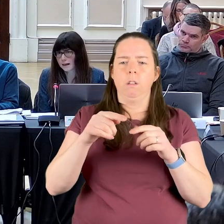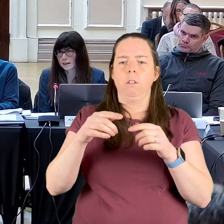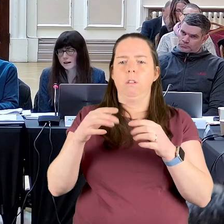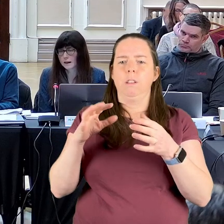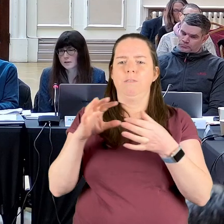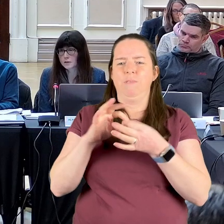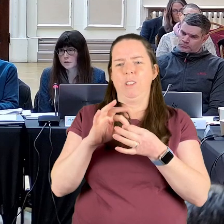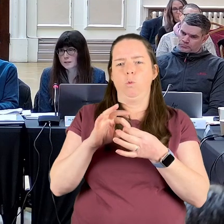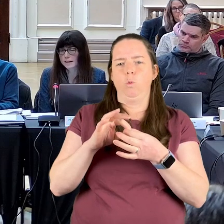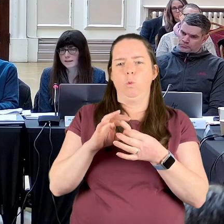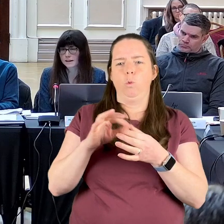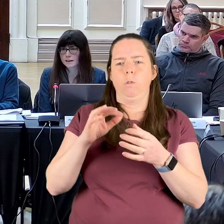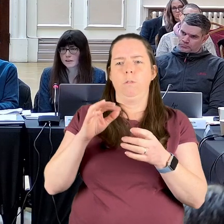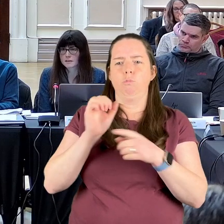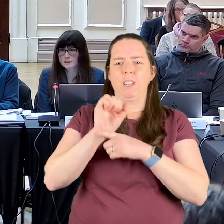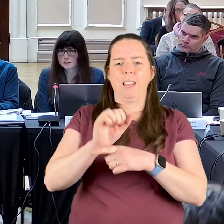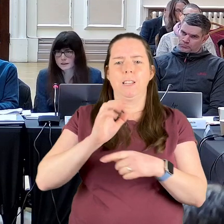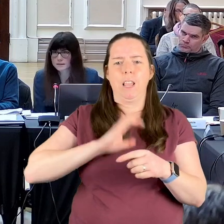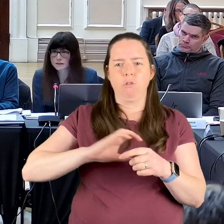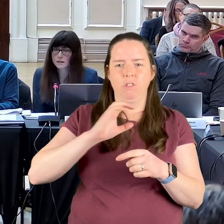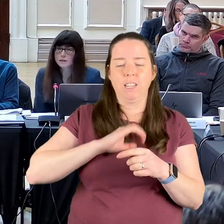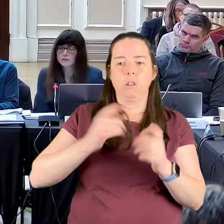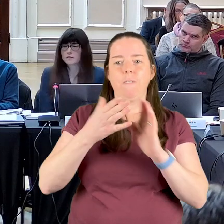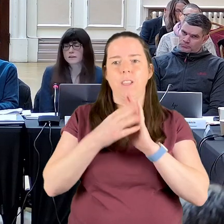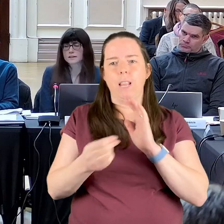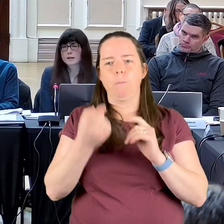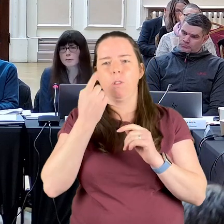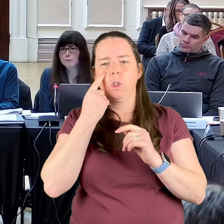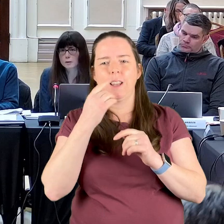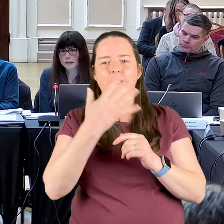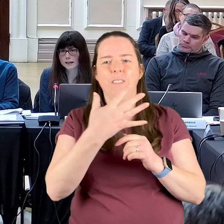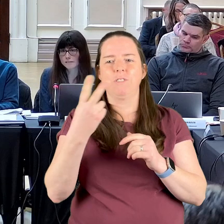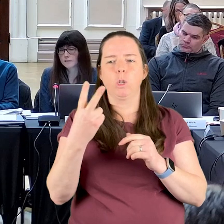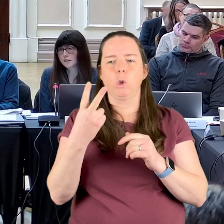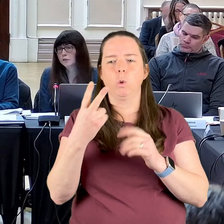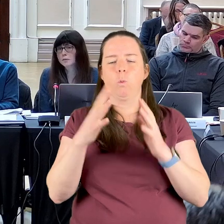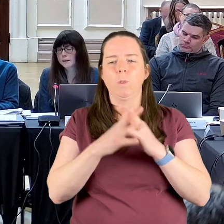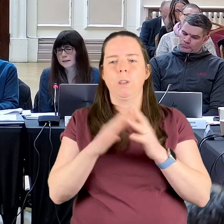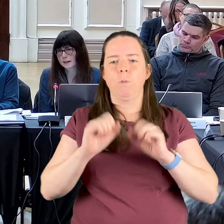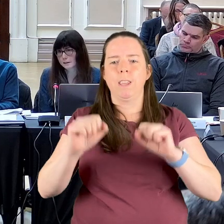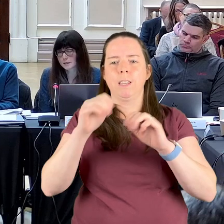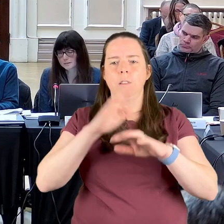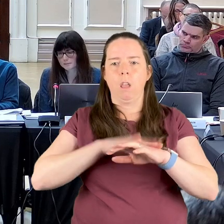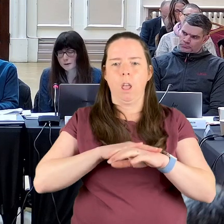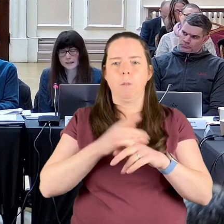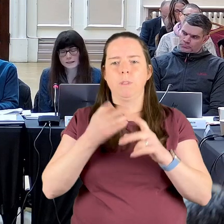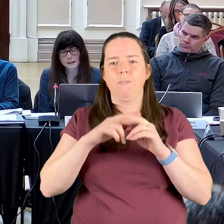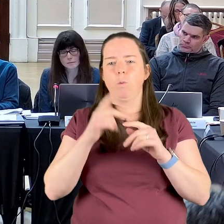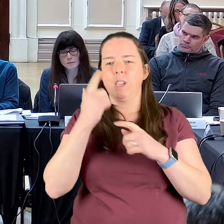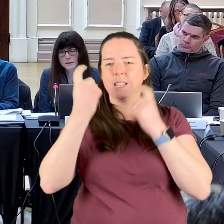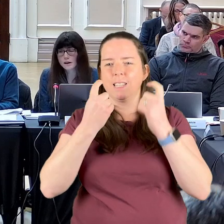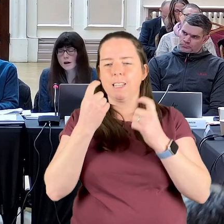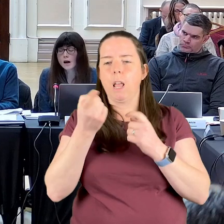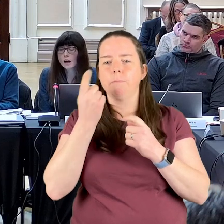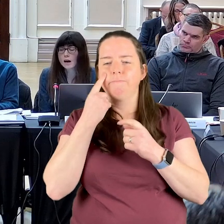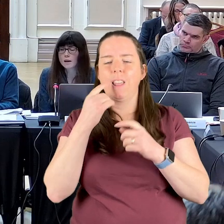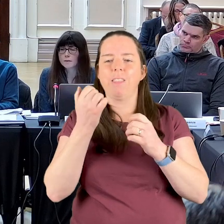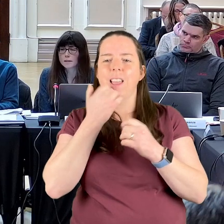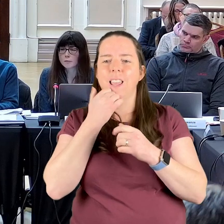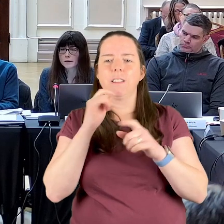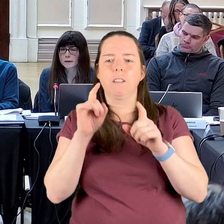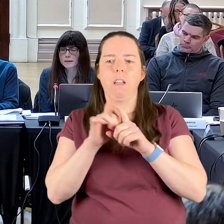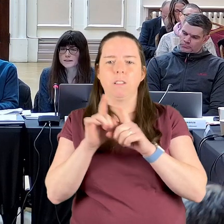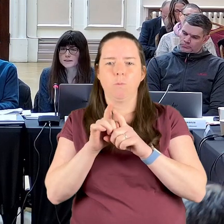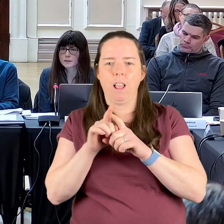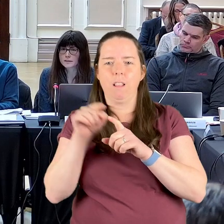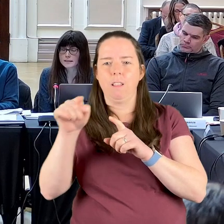by certain protected characteristics. So for example, if we're looking at 52-week times, waiting times, if